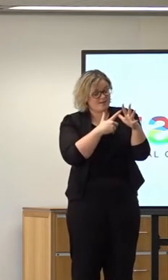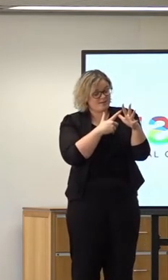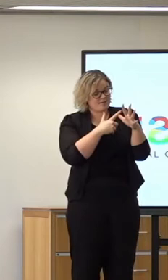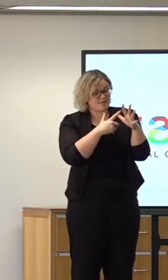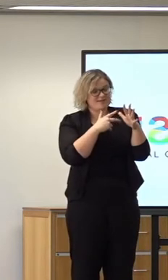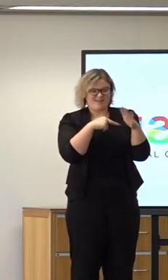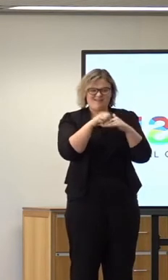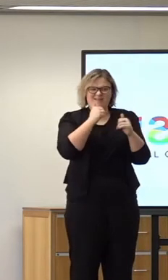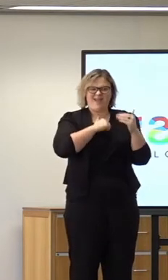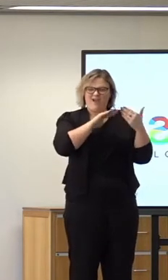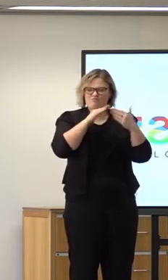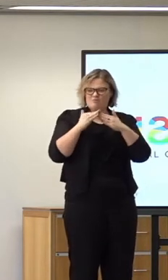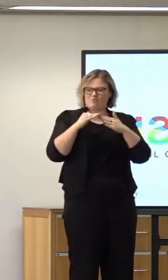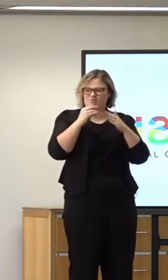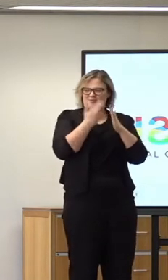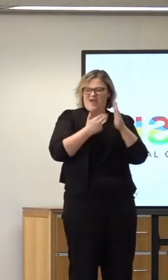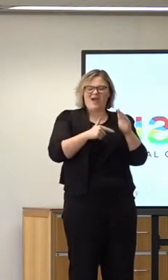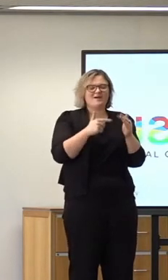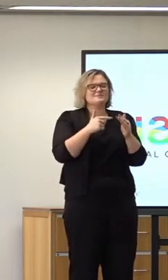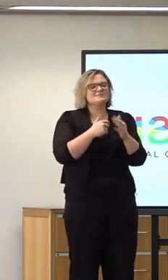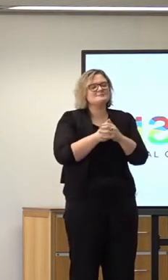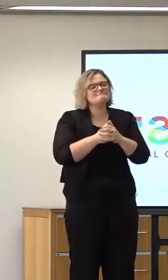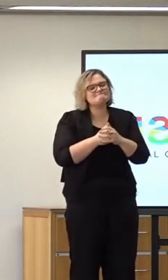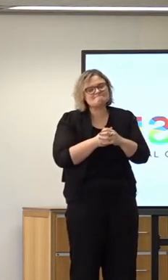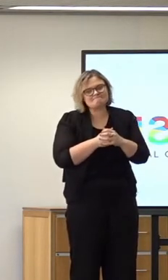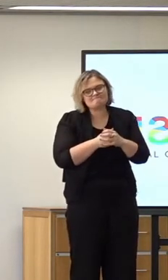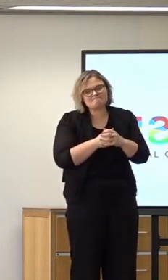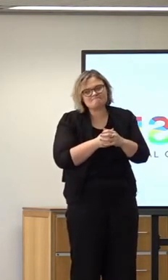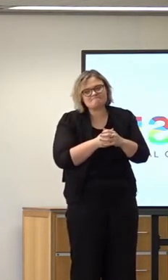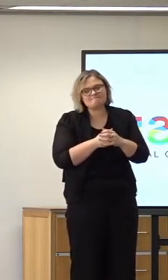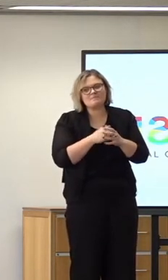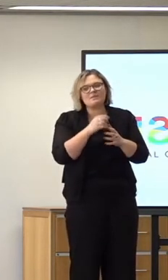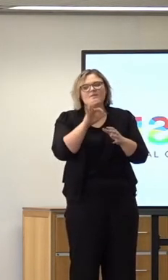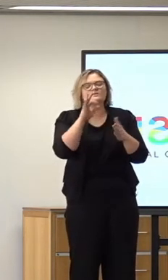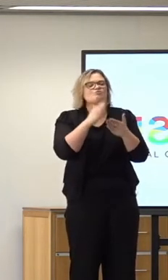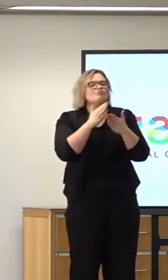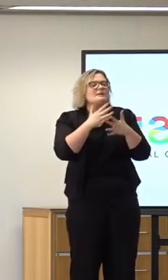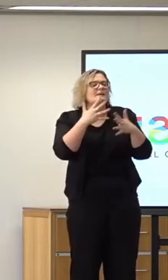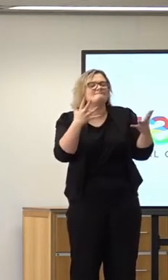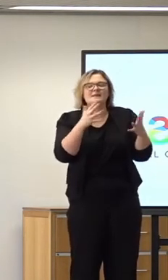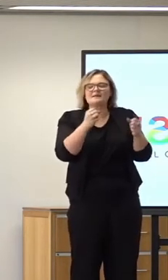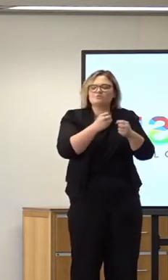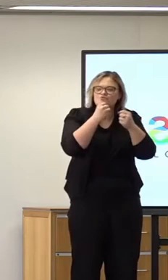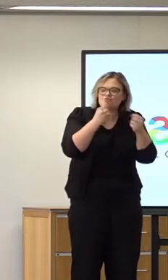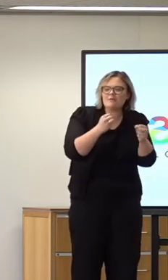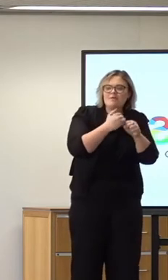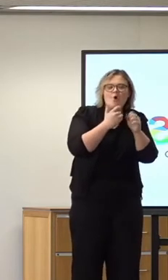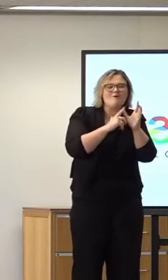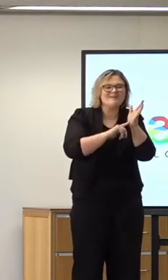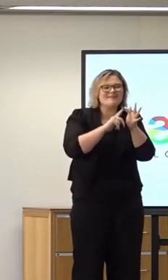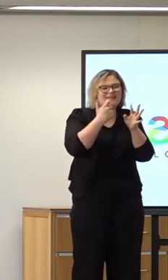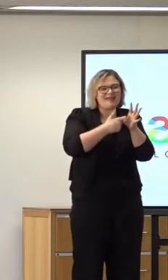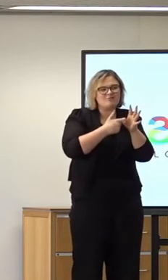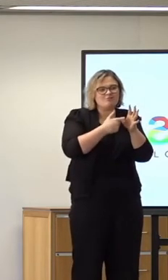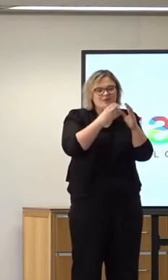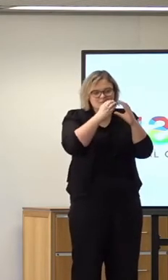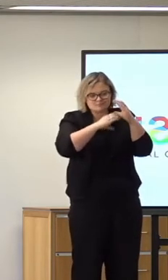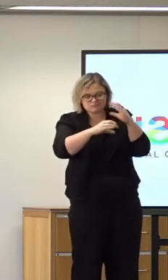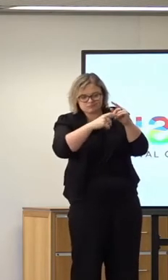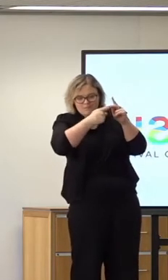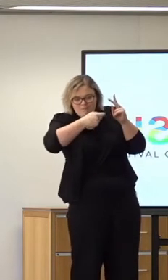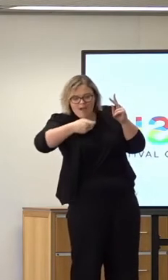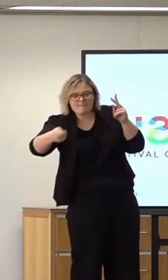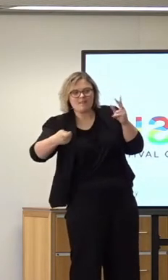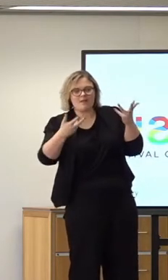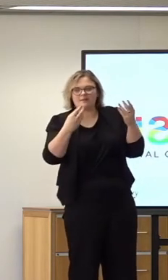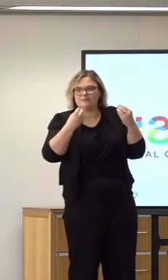within the arts community here, there isn't really the strength of commercial galleries or gallery pipeline for artists as well. So really, as an